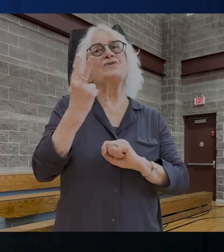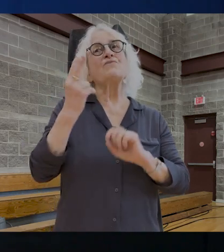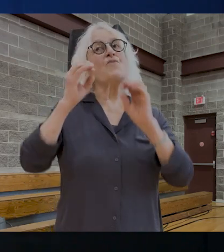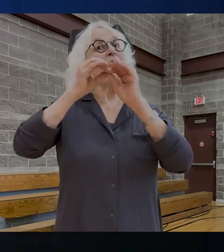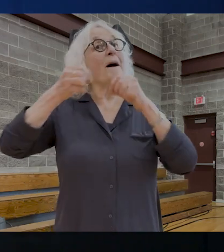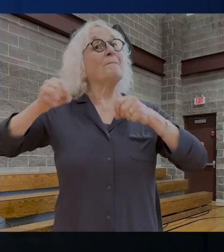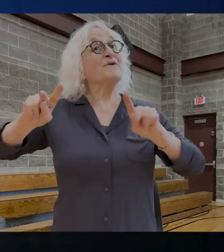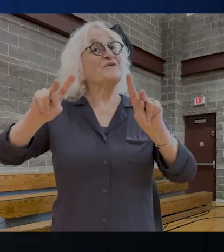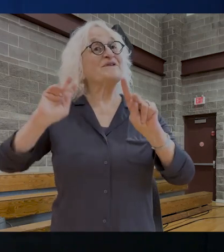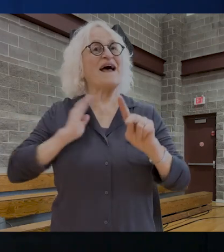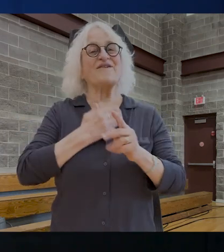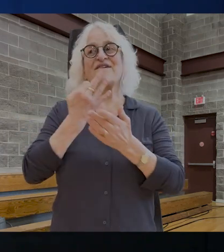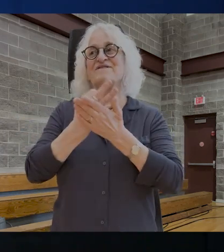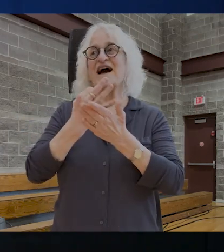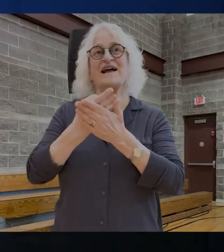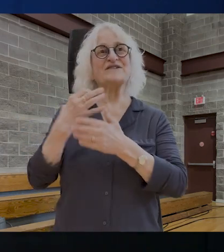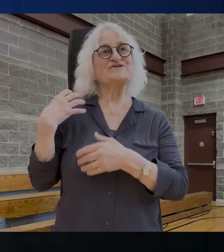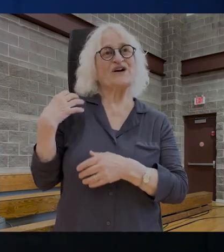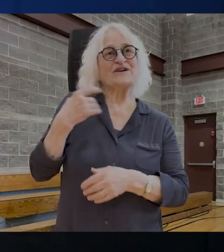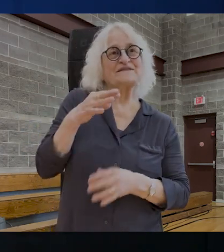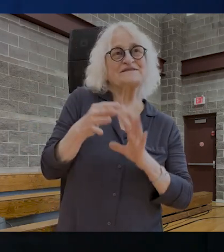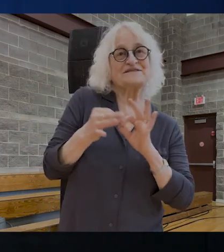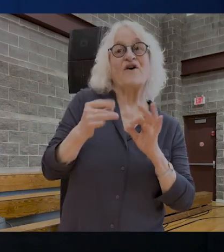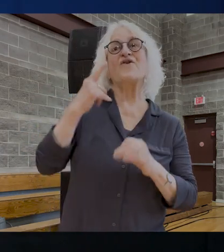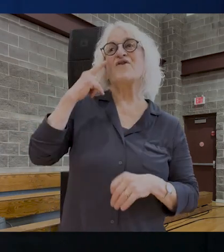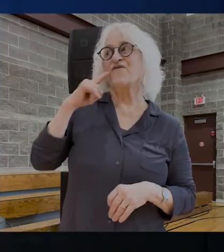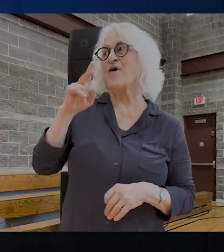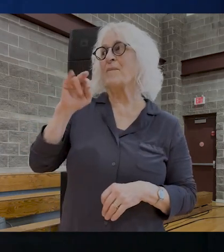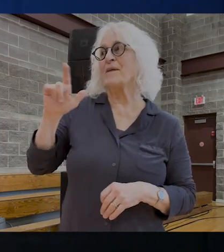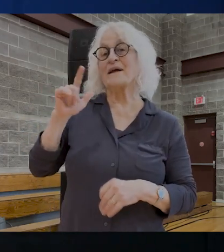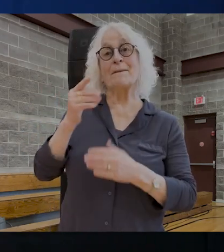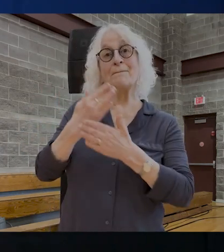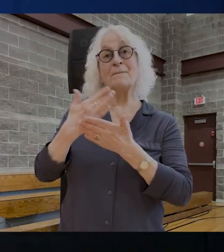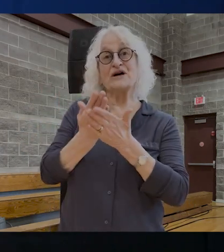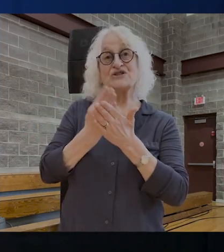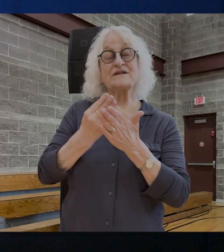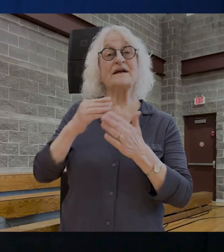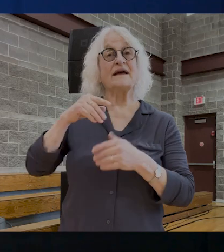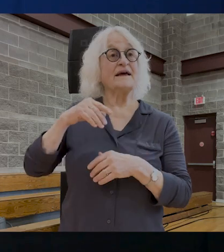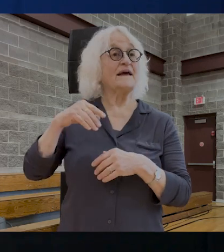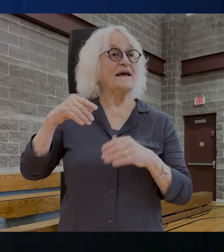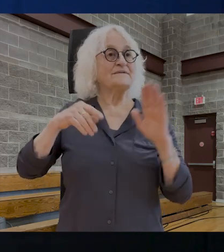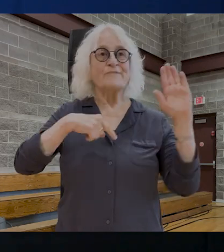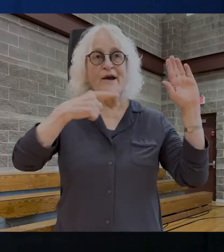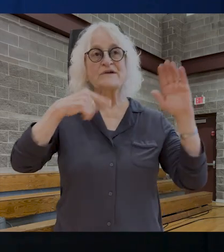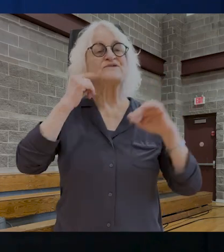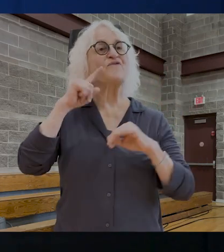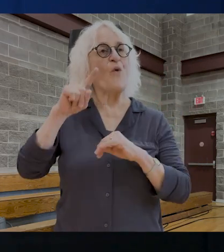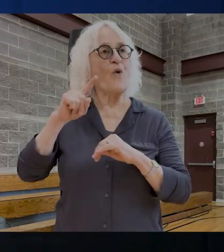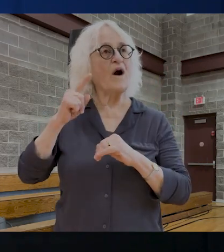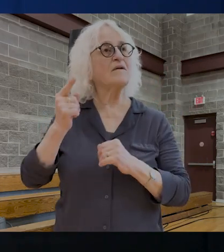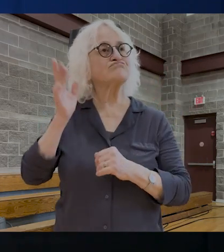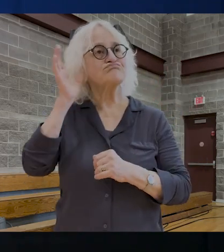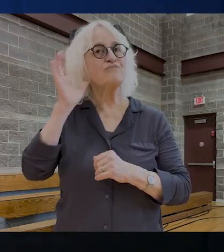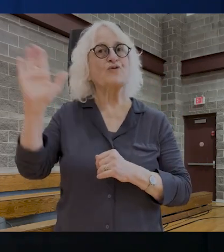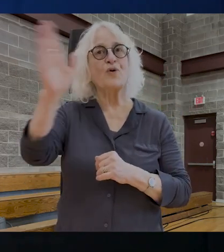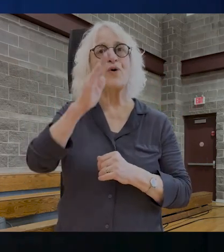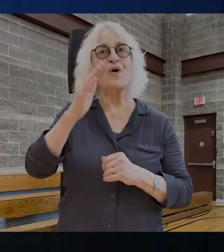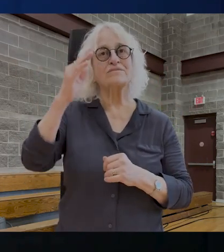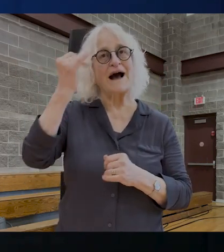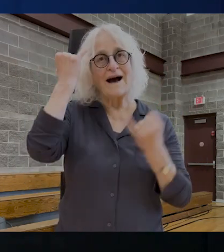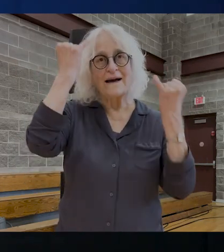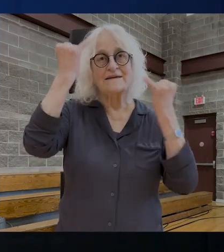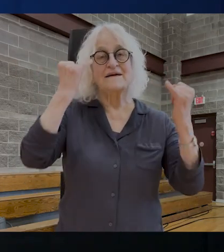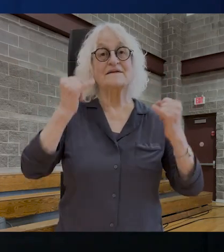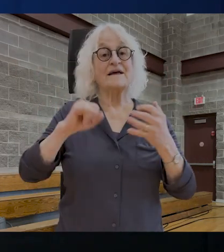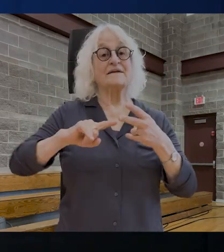opportunities, as our finance chair spoke, for public budget hearings to provide your input. The